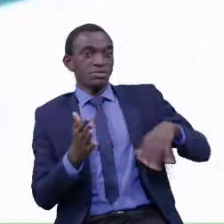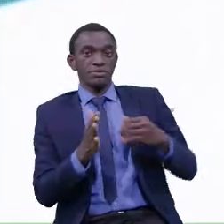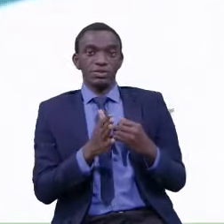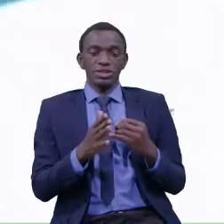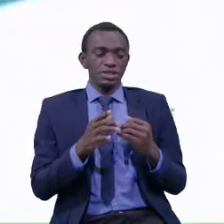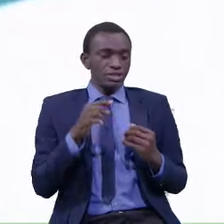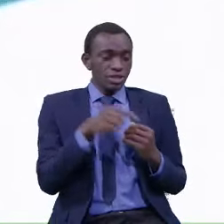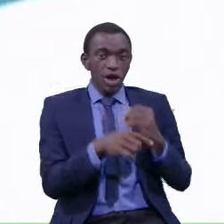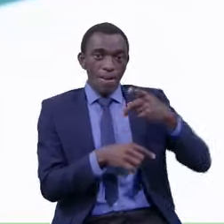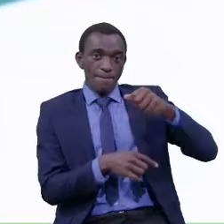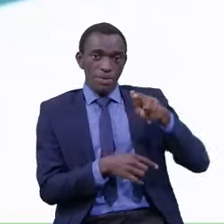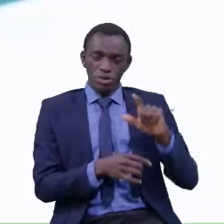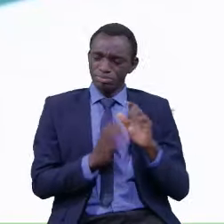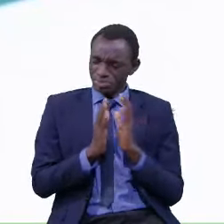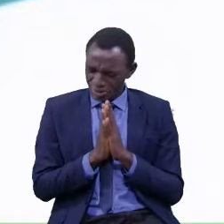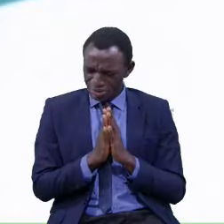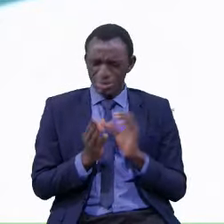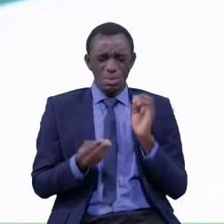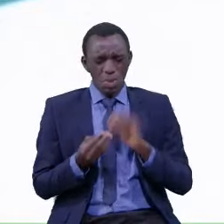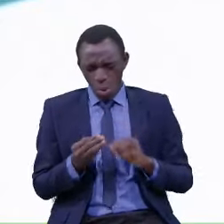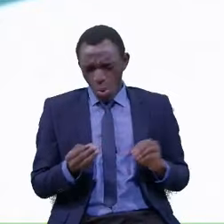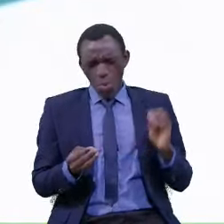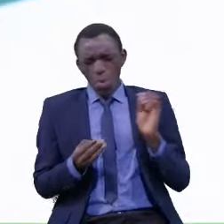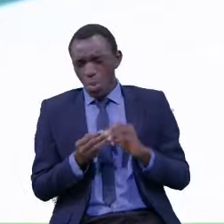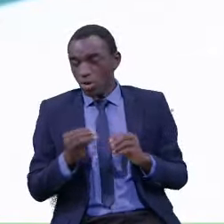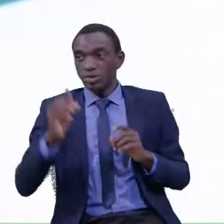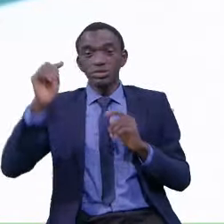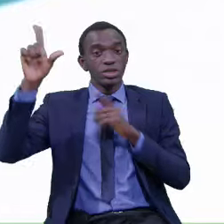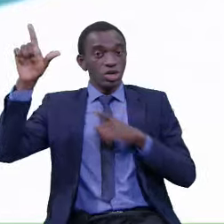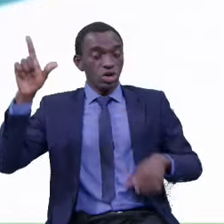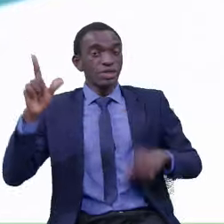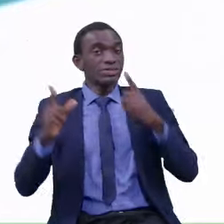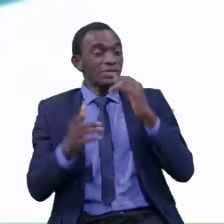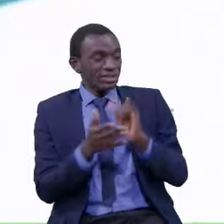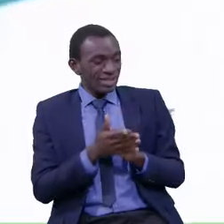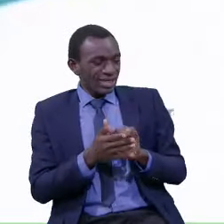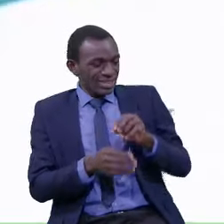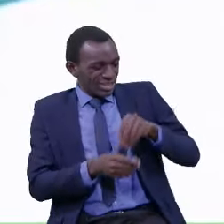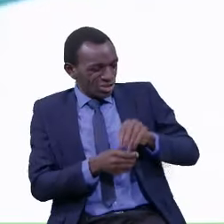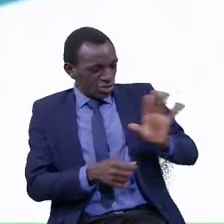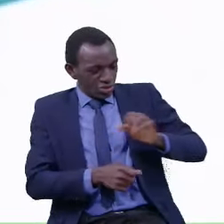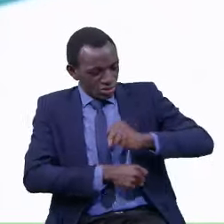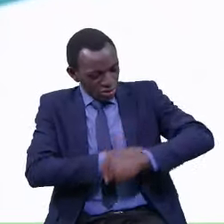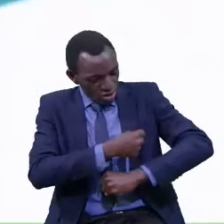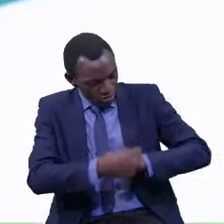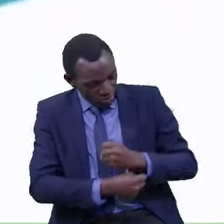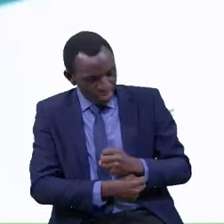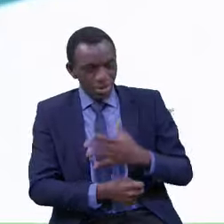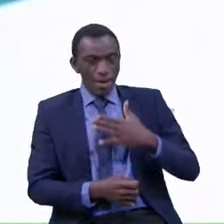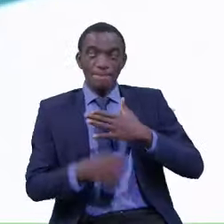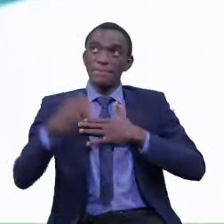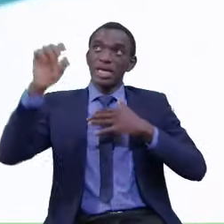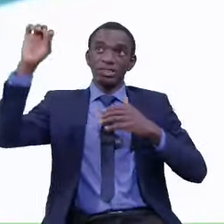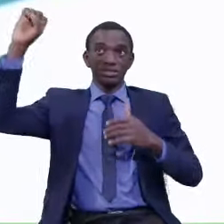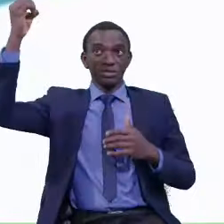the Lord said, in that buffeting, in that suffering, my grace is